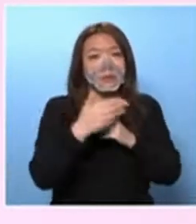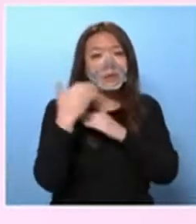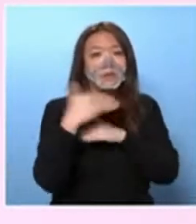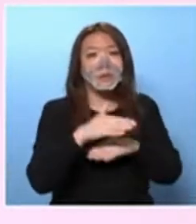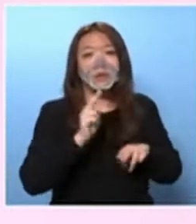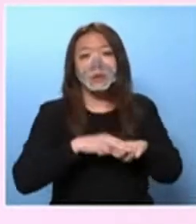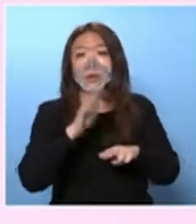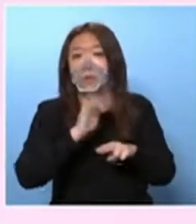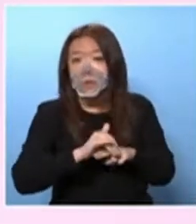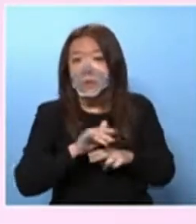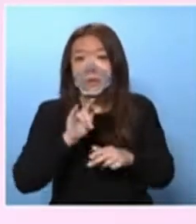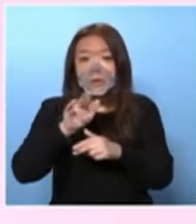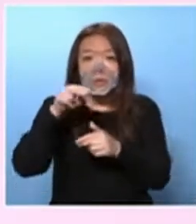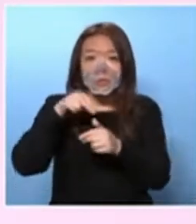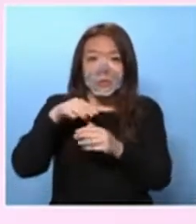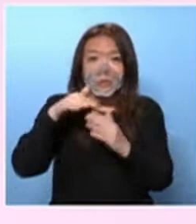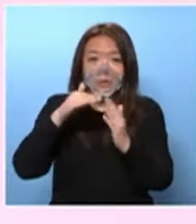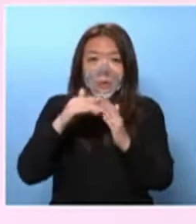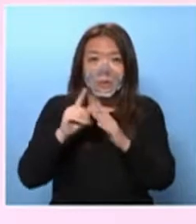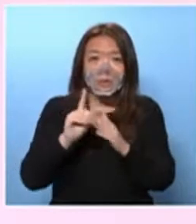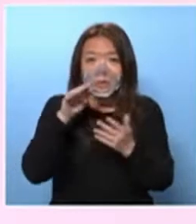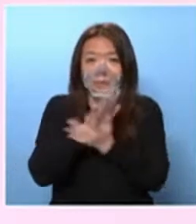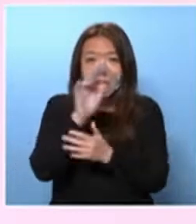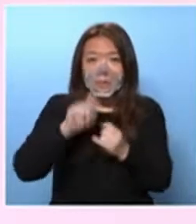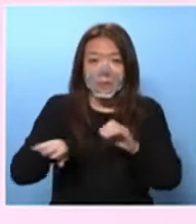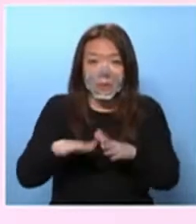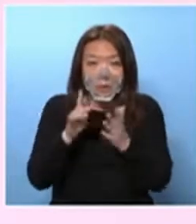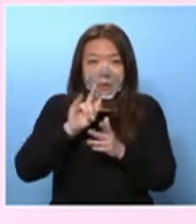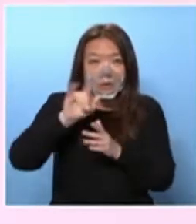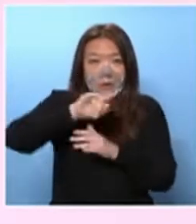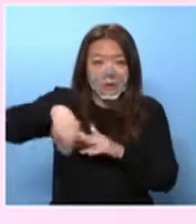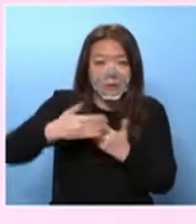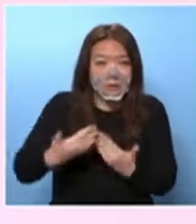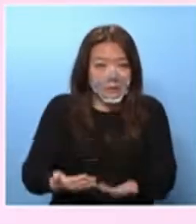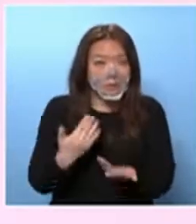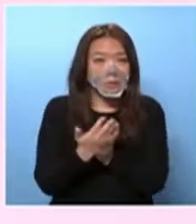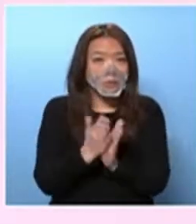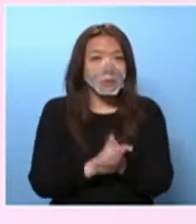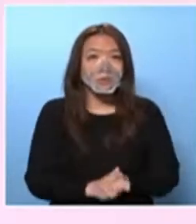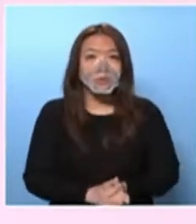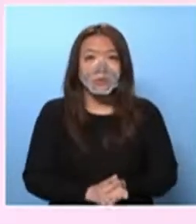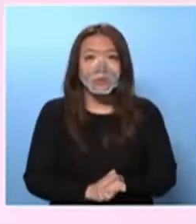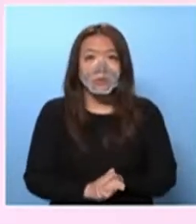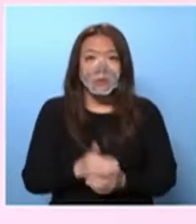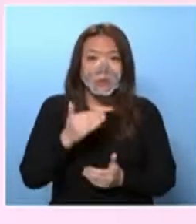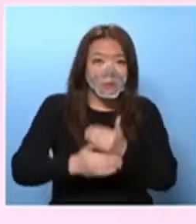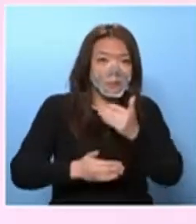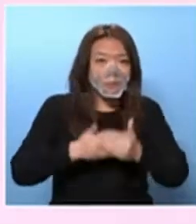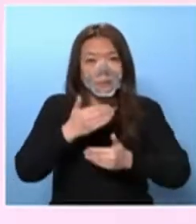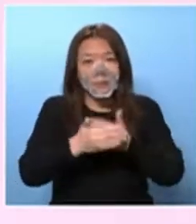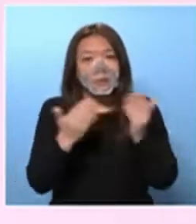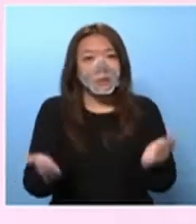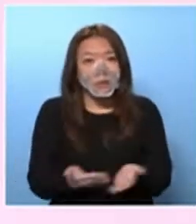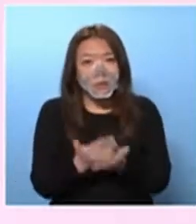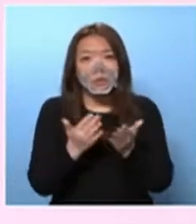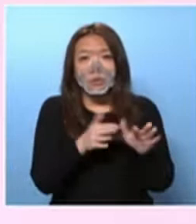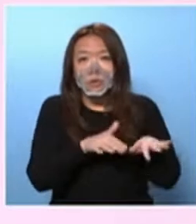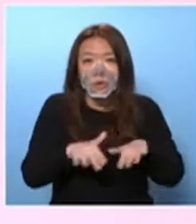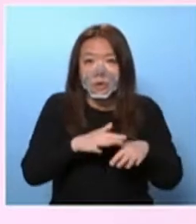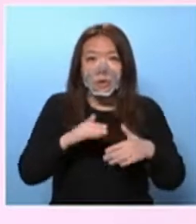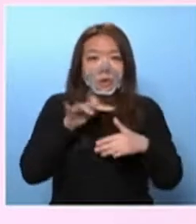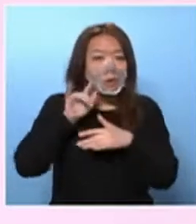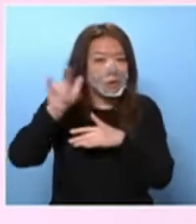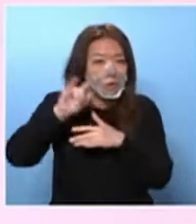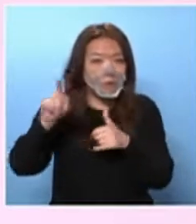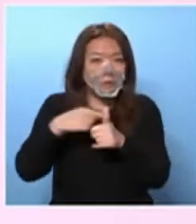the reverse process. Since the end of 2021, the AA has progressively launched a sea-air intermodal